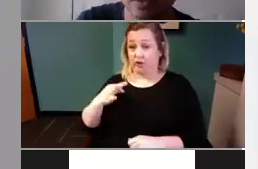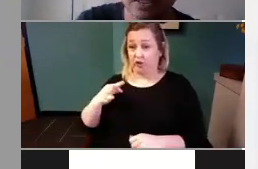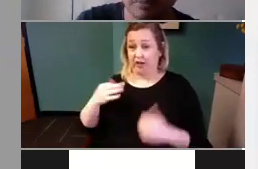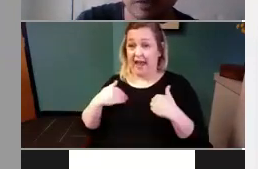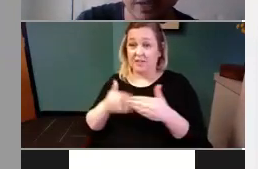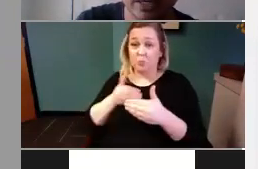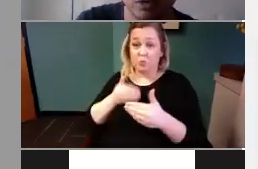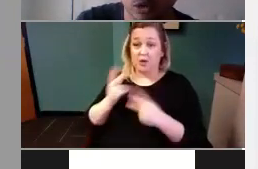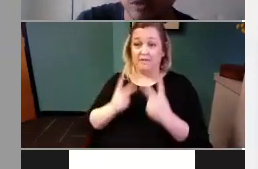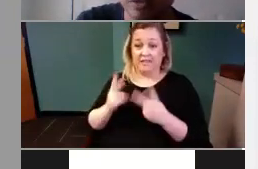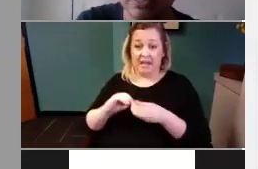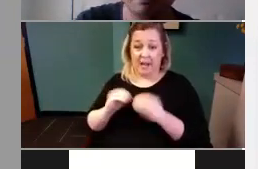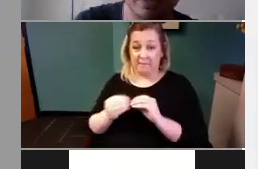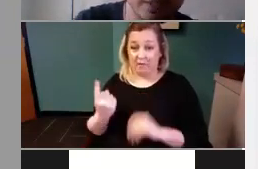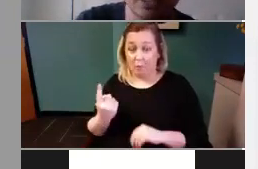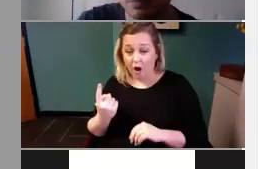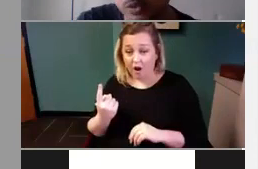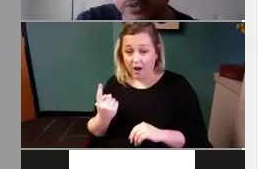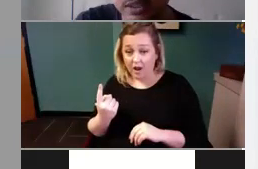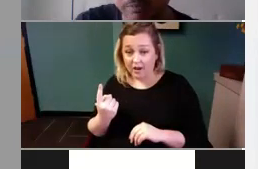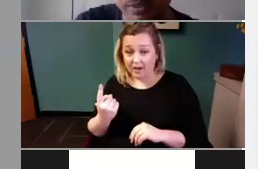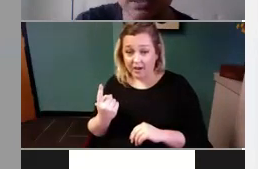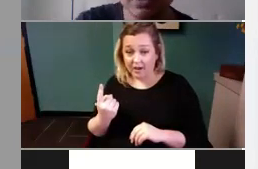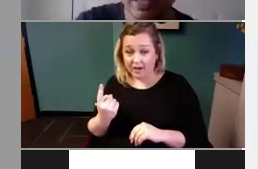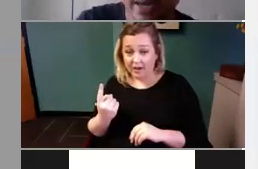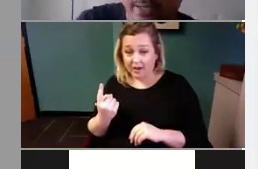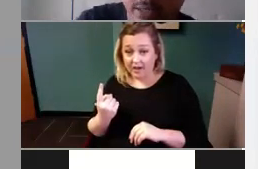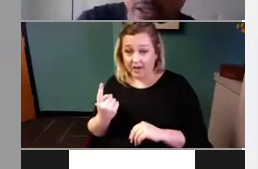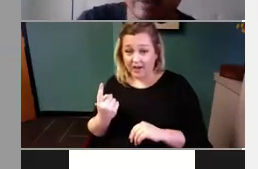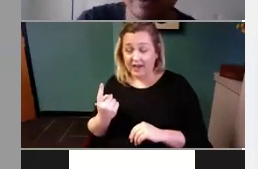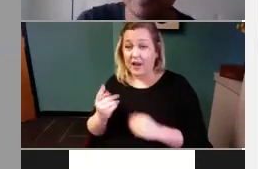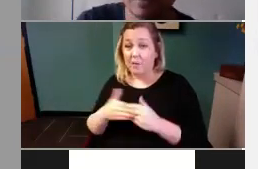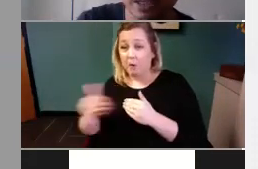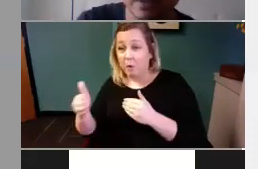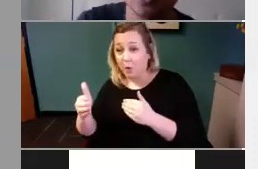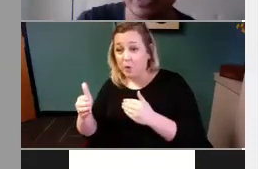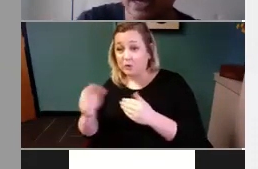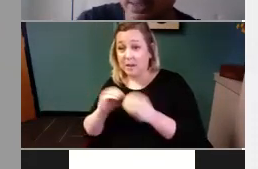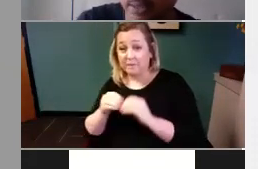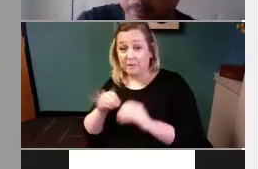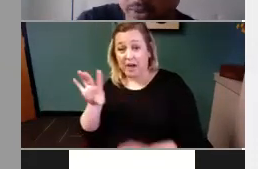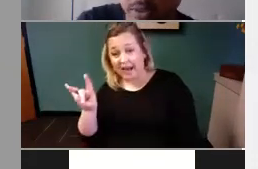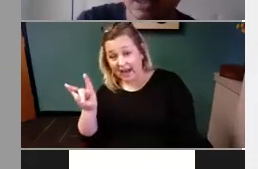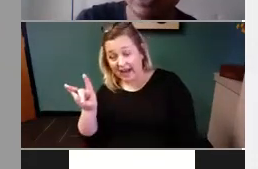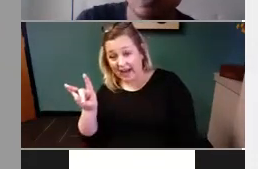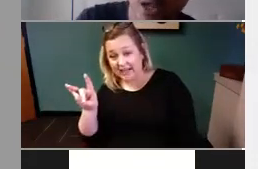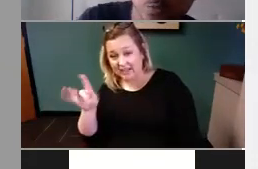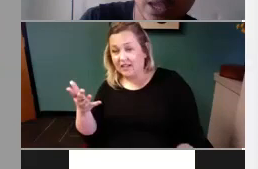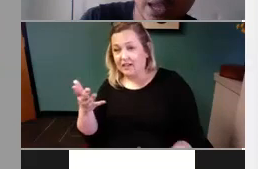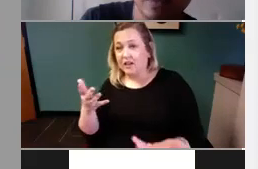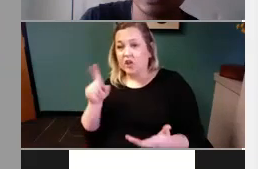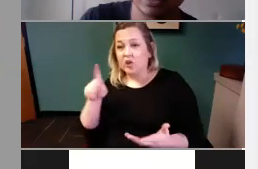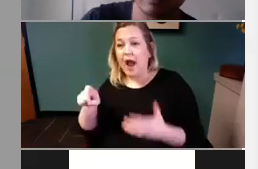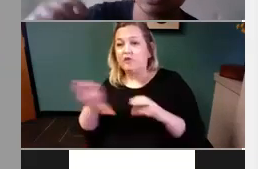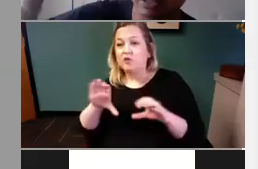has a post-visit number of 8. All of these are pre-visit and post-visit numbers. And essentially we perform DFS to get these numbers. Now, once